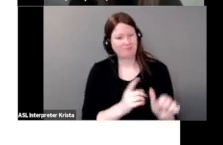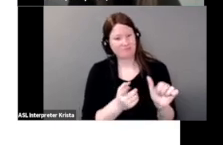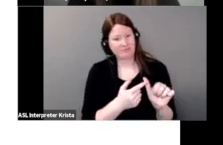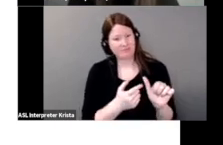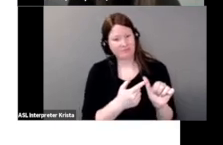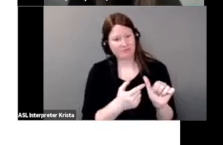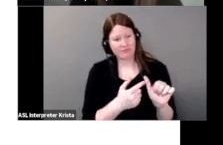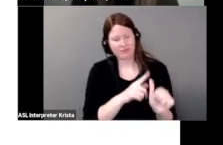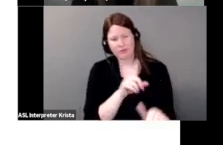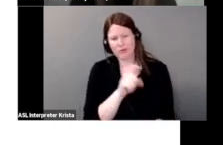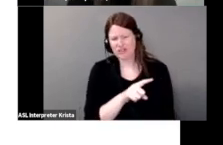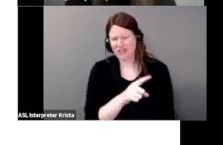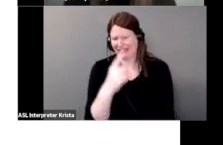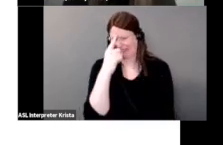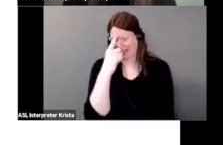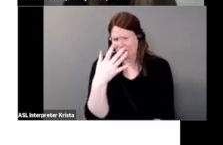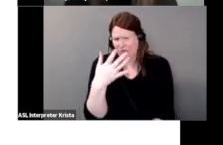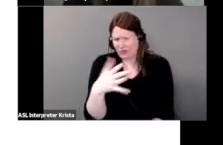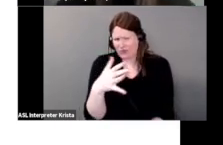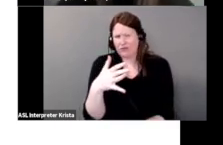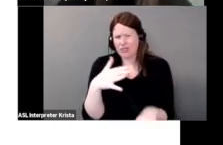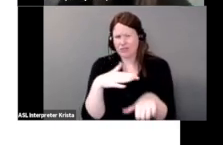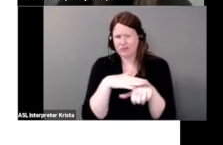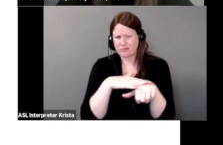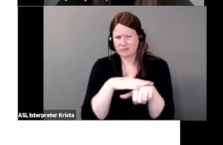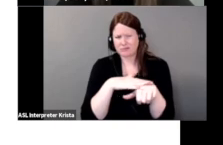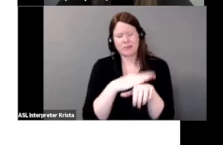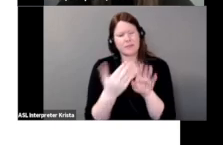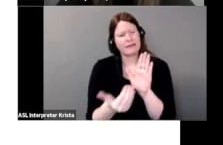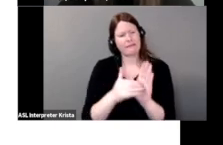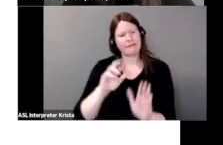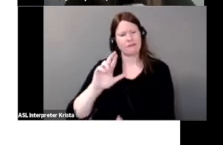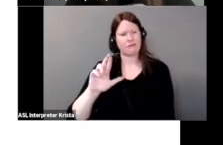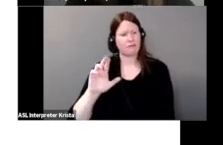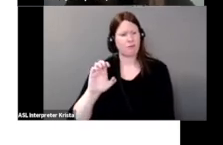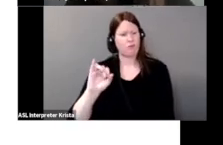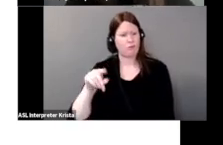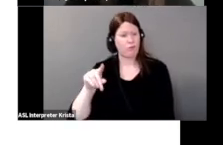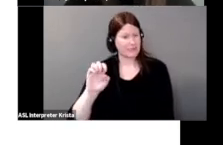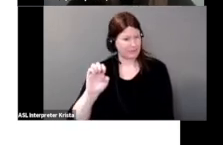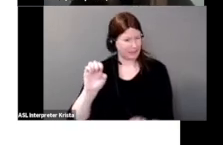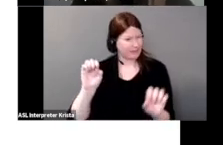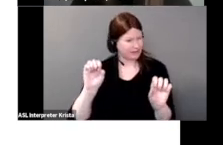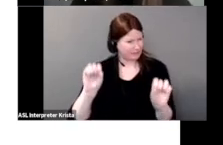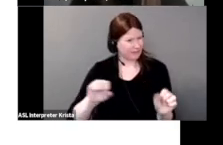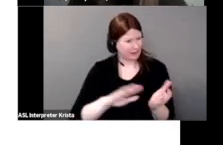believe you touched on, but please re-clarify for us, recipes can be considered a trade secret.